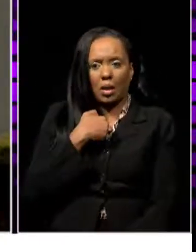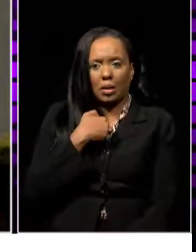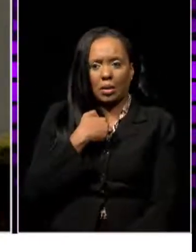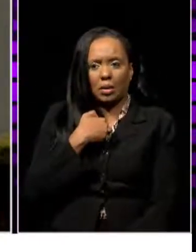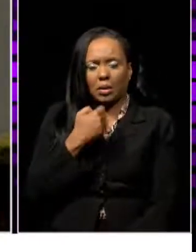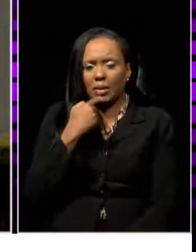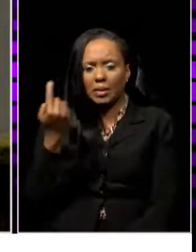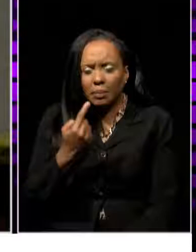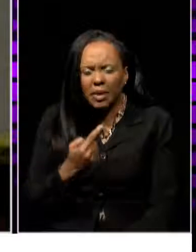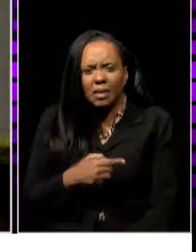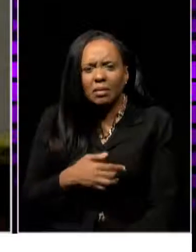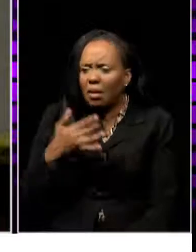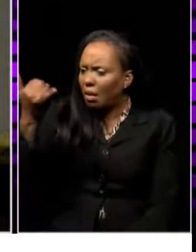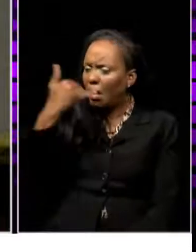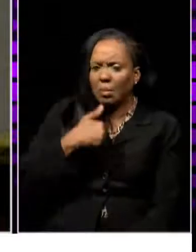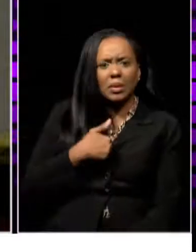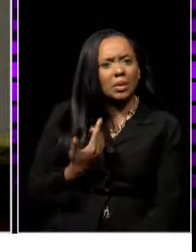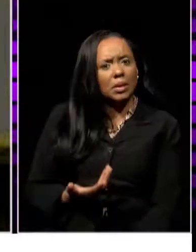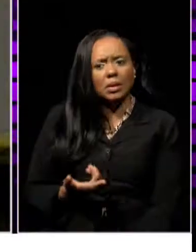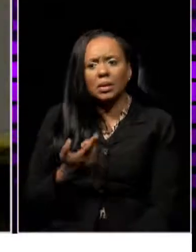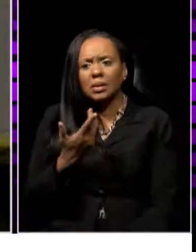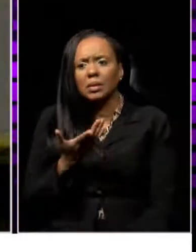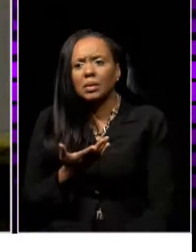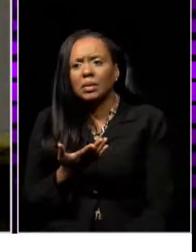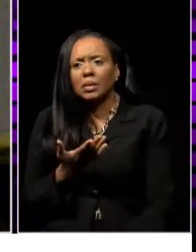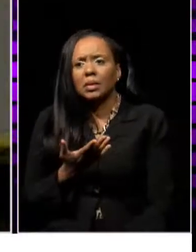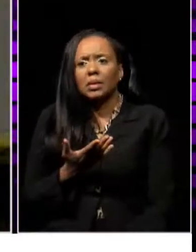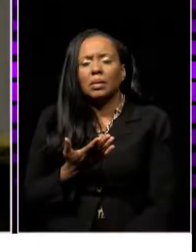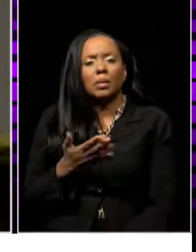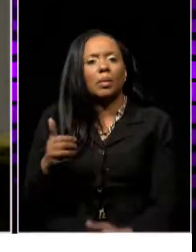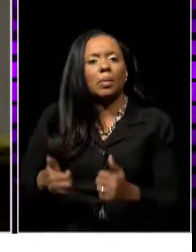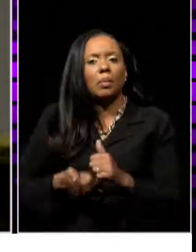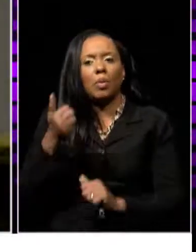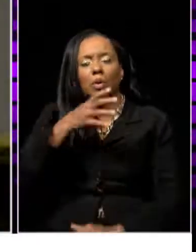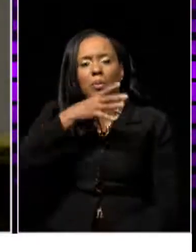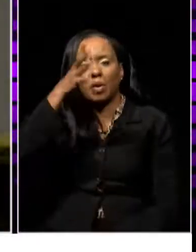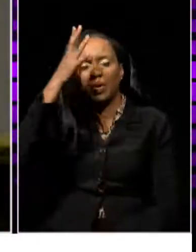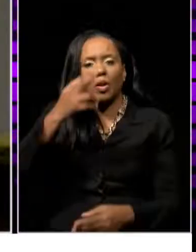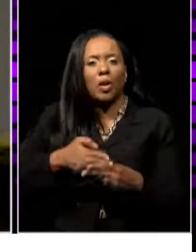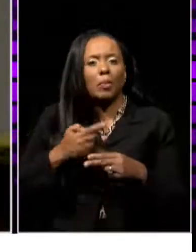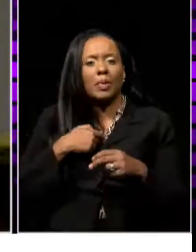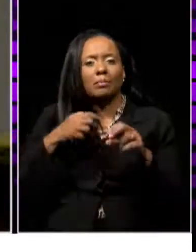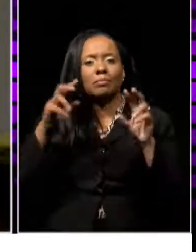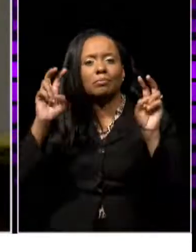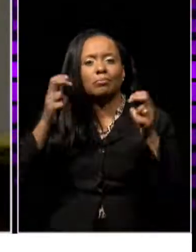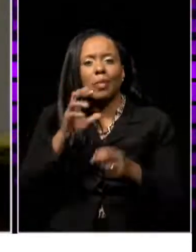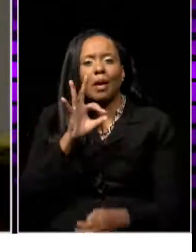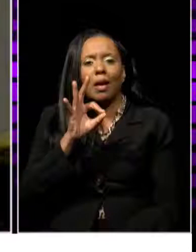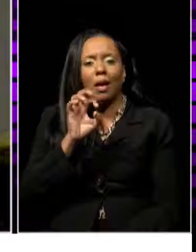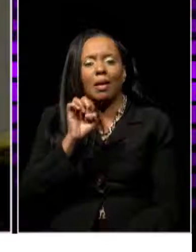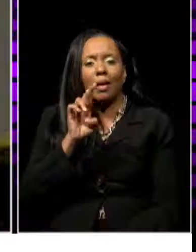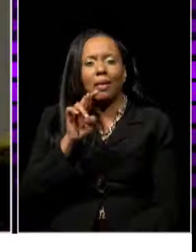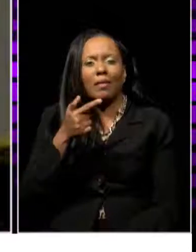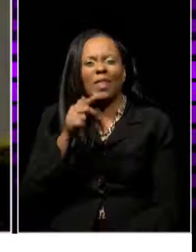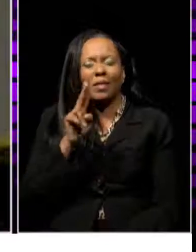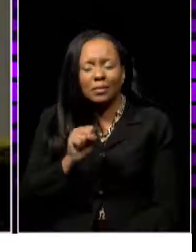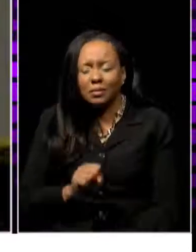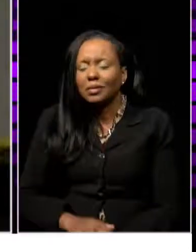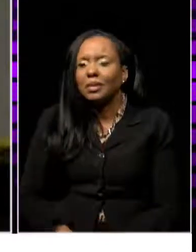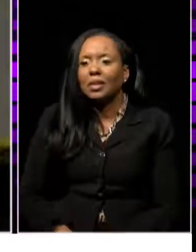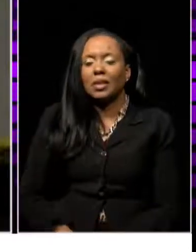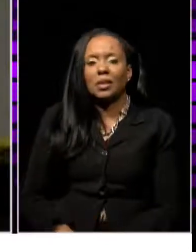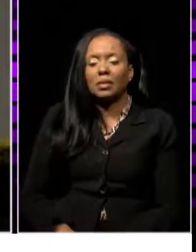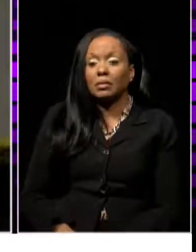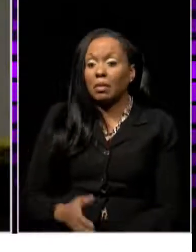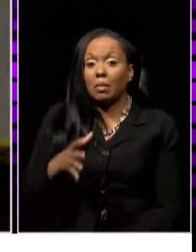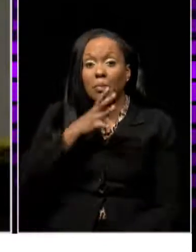me. Say, well, Miss Fergus, most people just call me Fergus. Fergus, this was said and I'm not comfortable, which comes back to